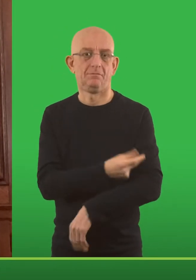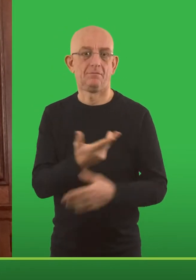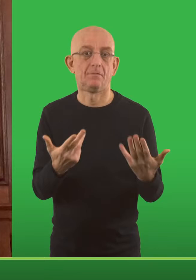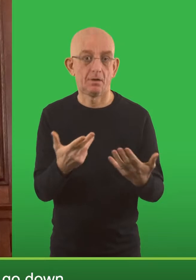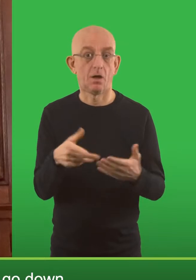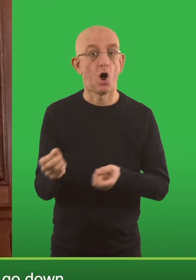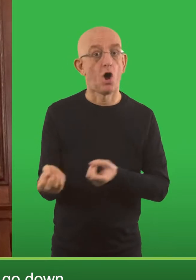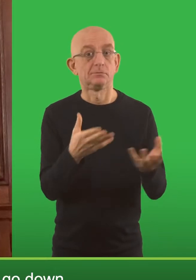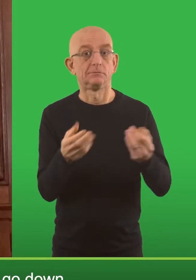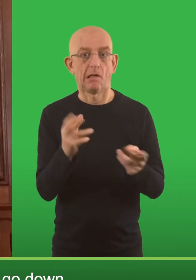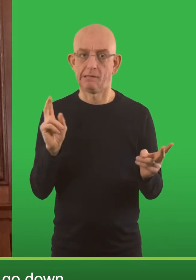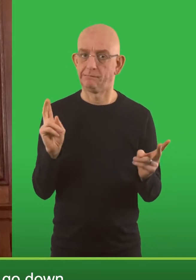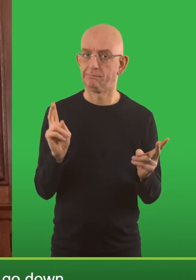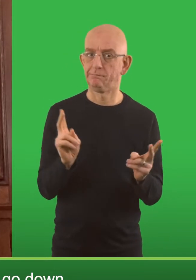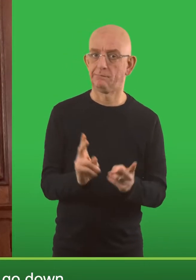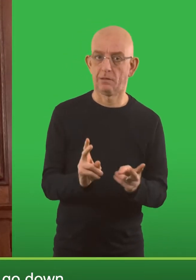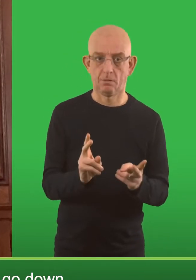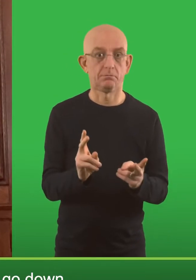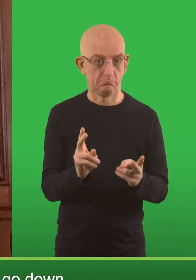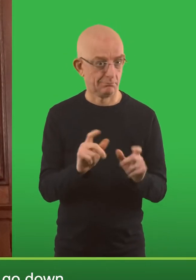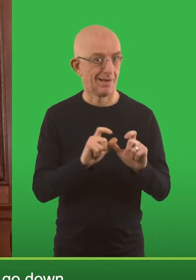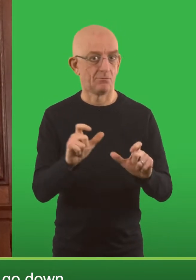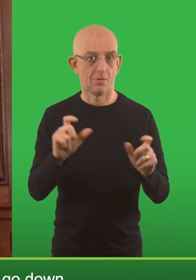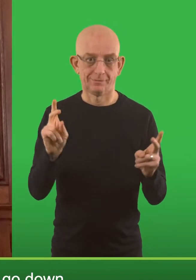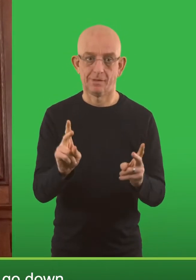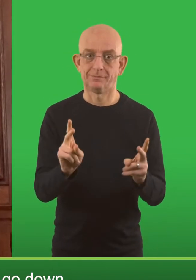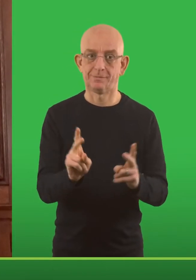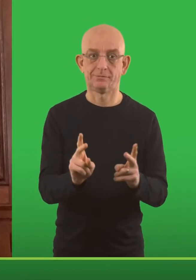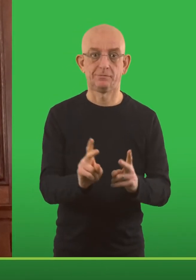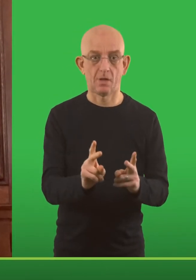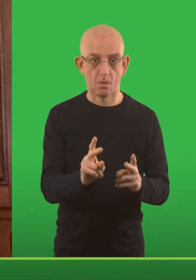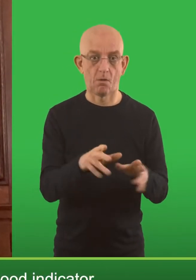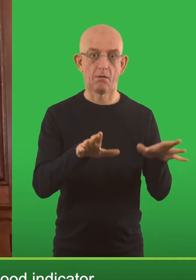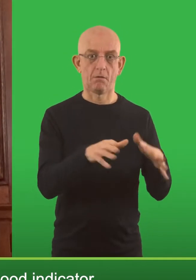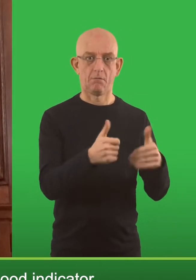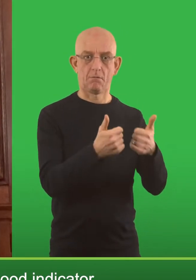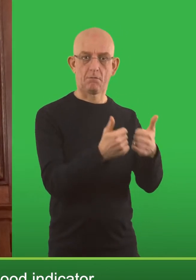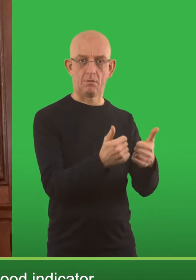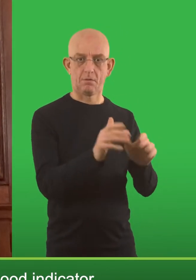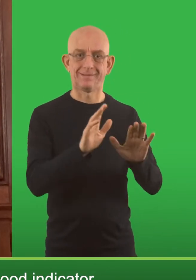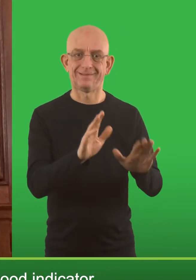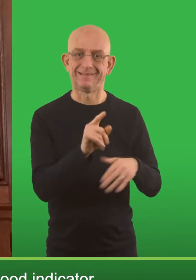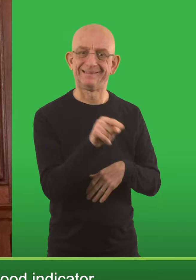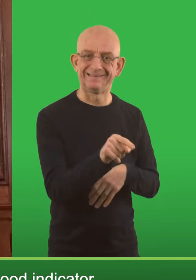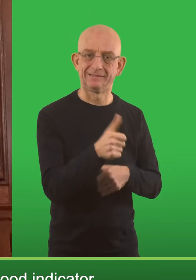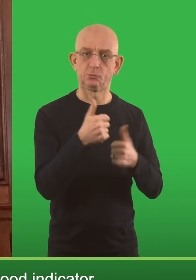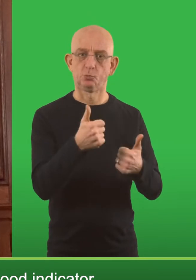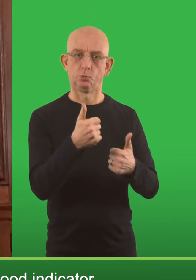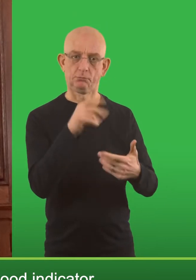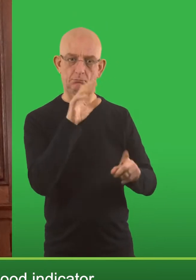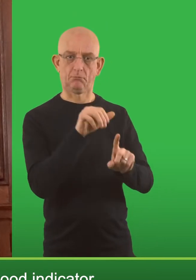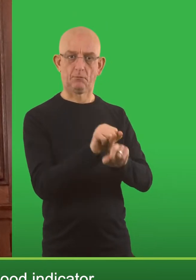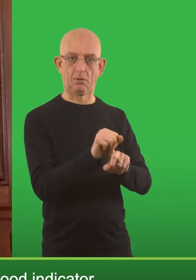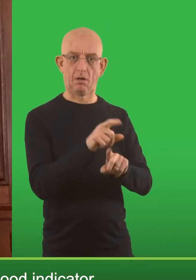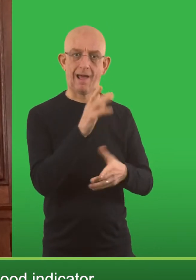attend. Hospitalisations are continuing to go down, and they continue to go down. Pillar 1